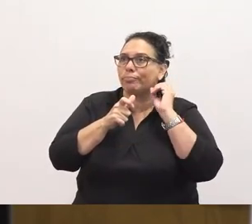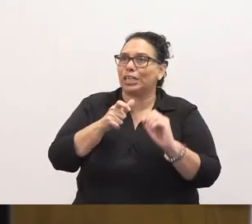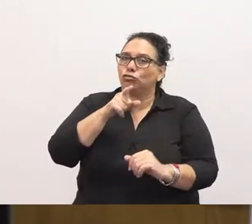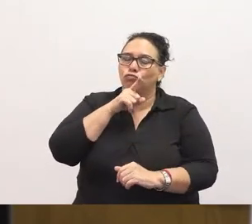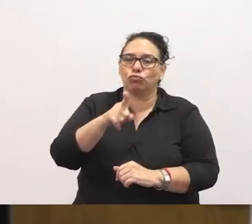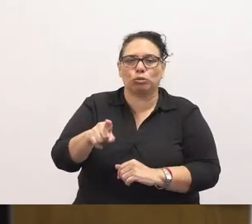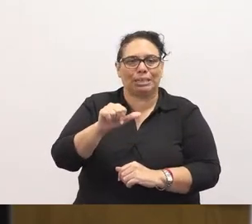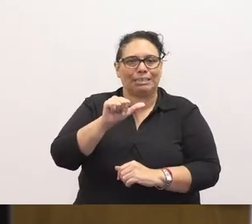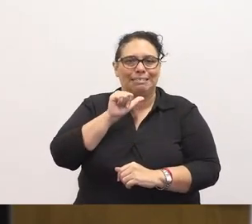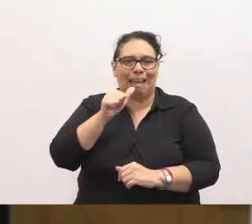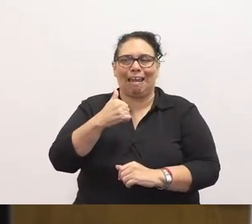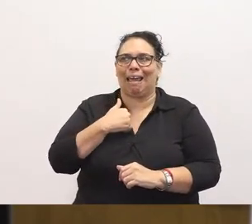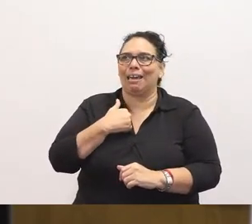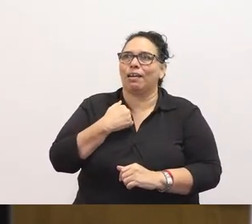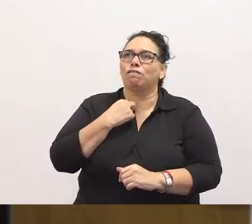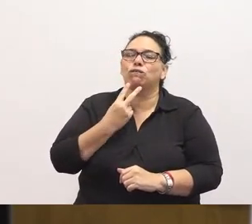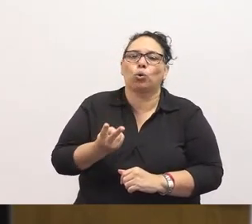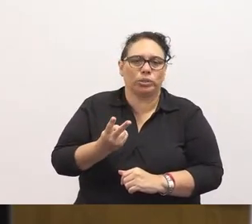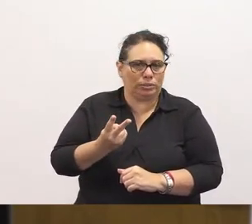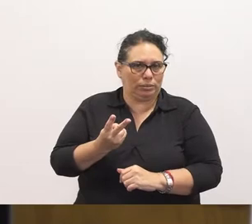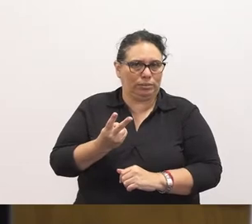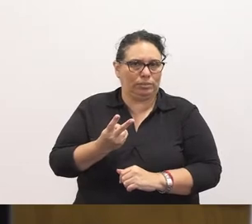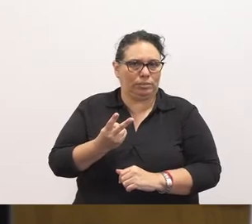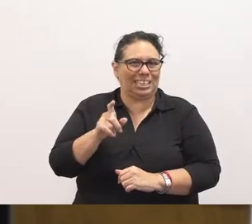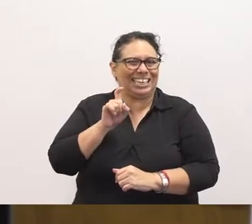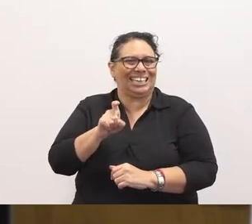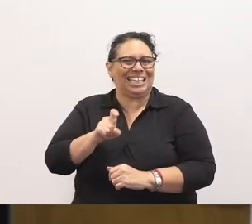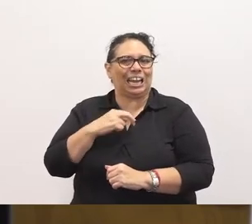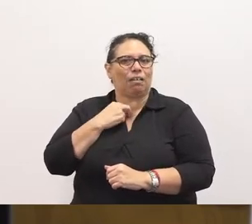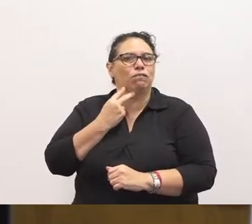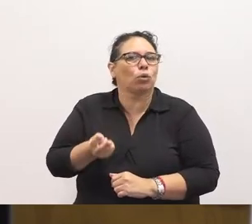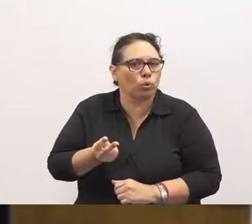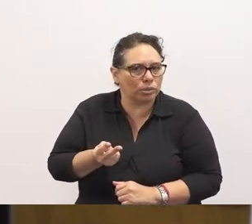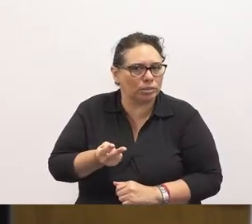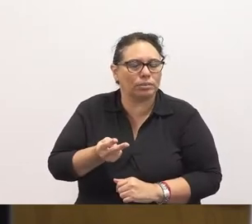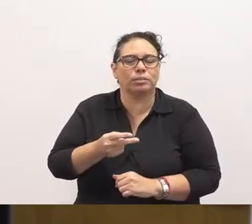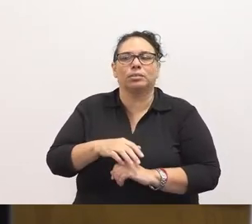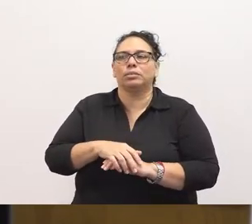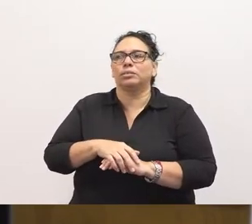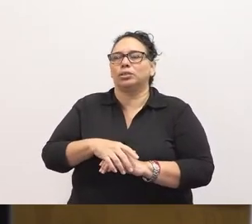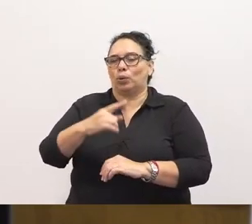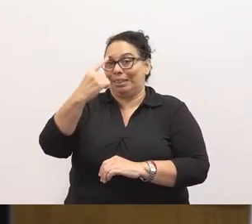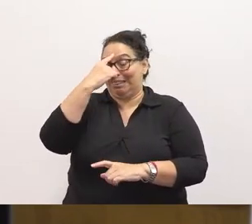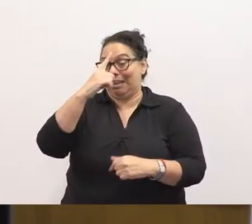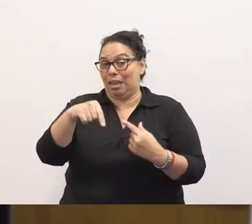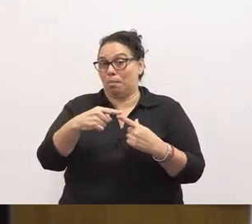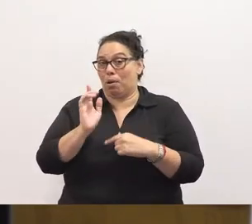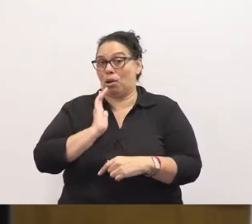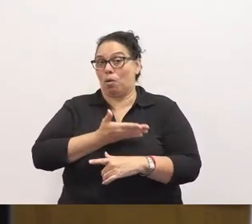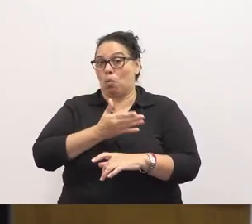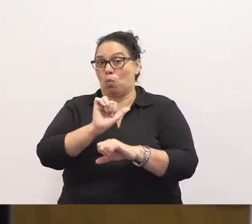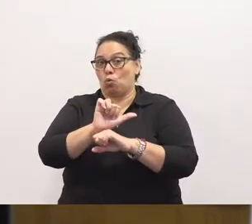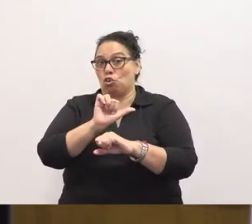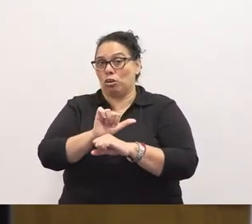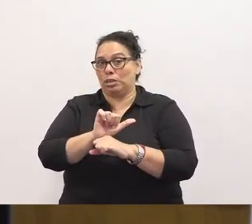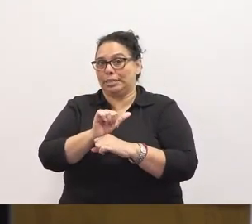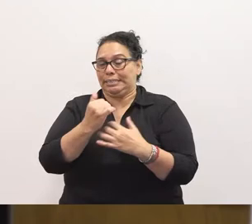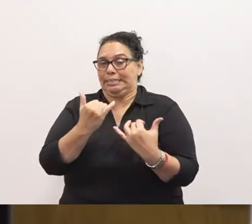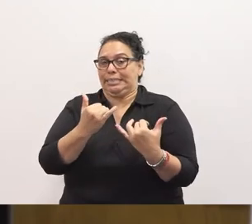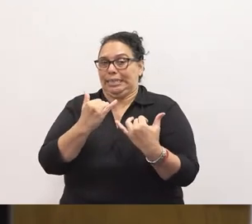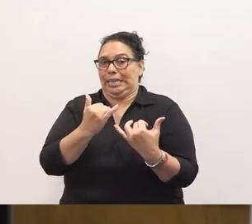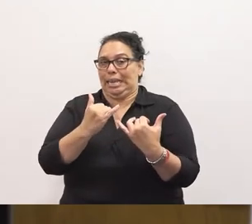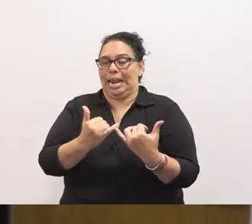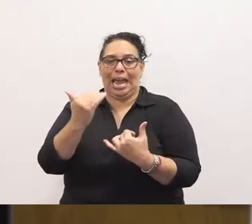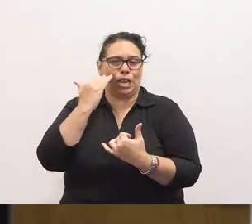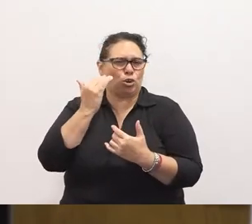truly not had a voice or have underperformed and need a voice. And so when I think about our work today, though there's still a whole lot